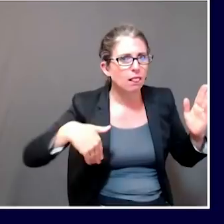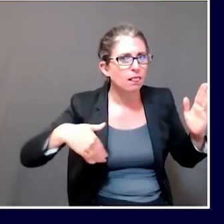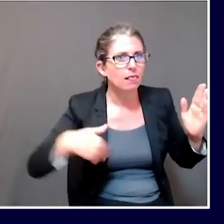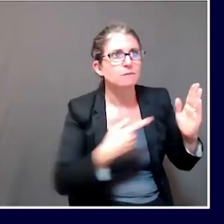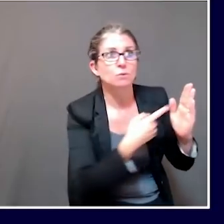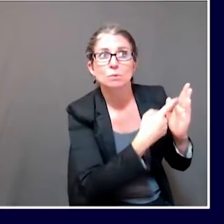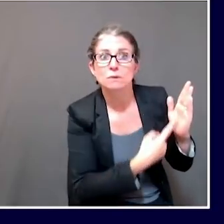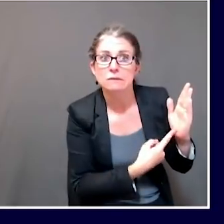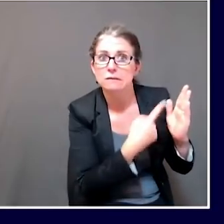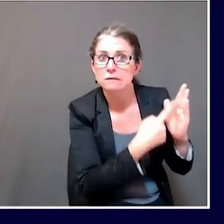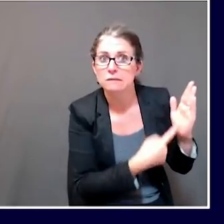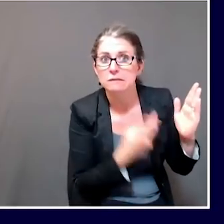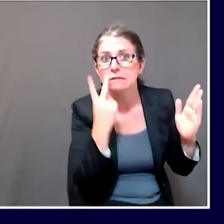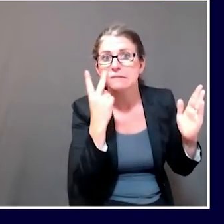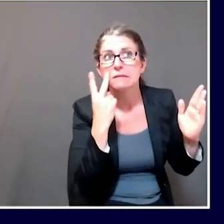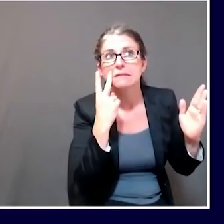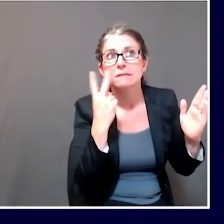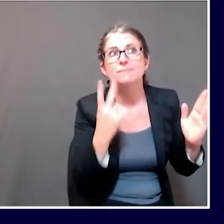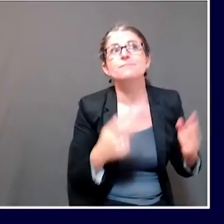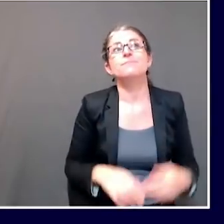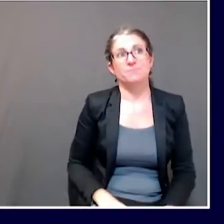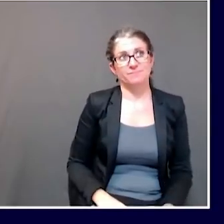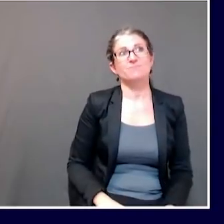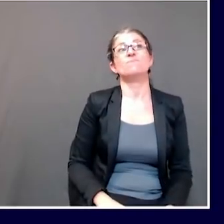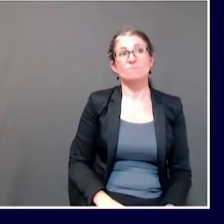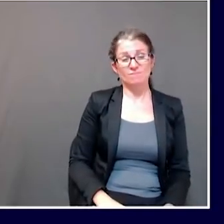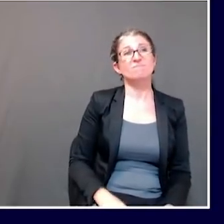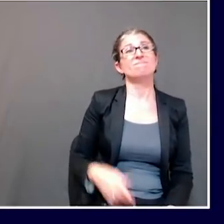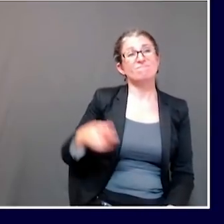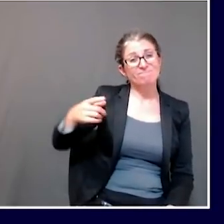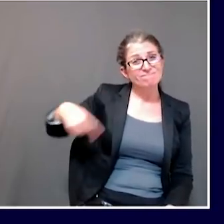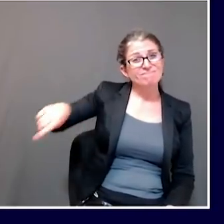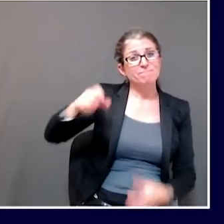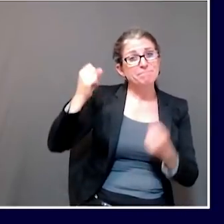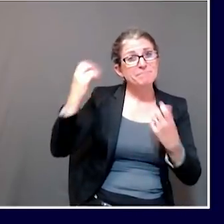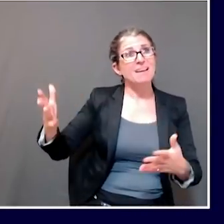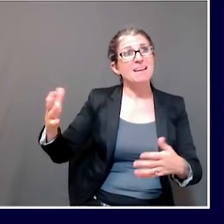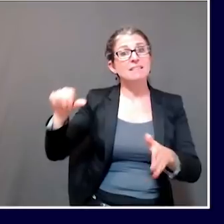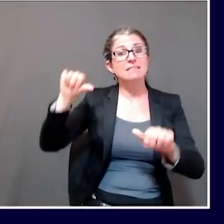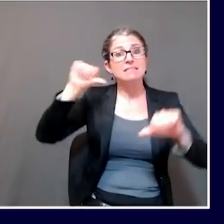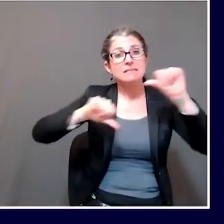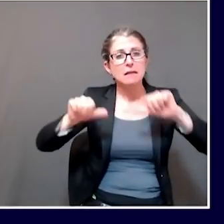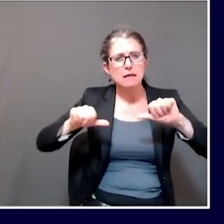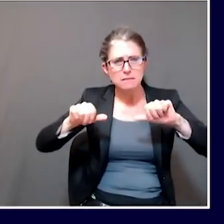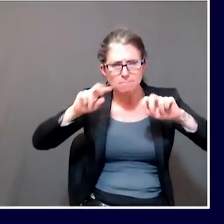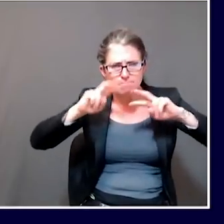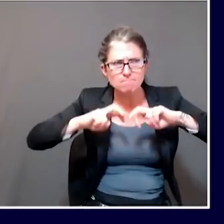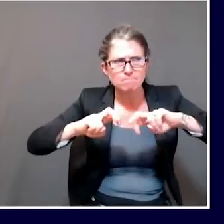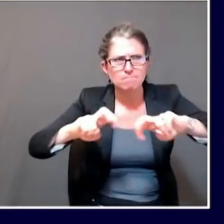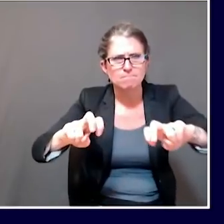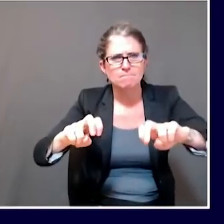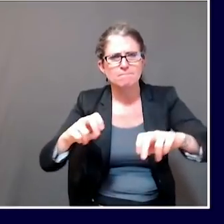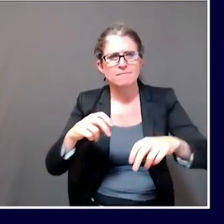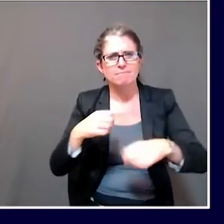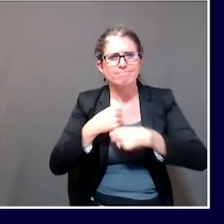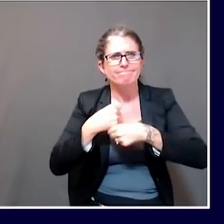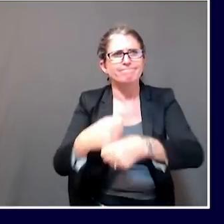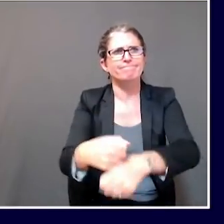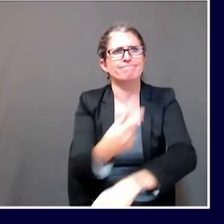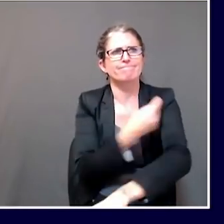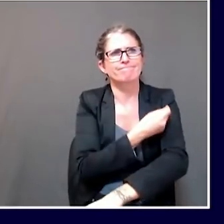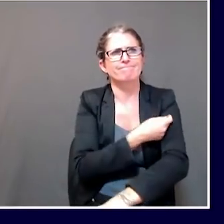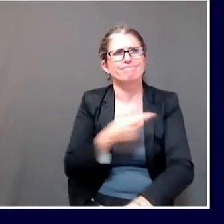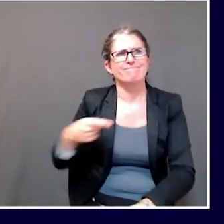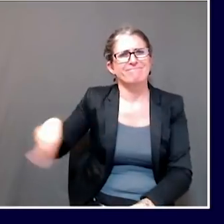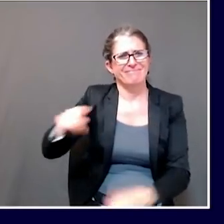individuals who are involved with vaccine production, it is in their interest to make sure that any COVID-19 vaccine